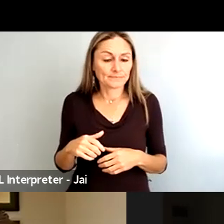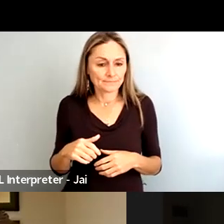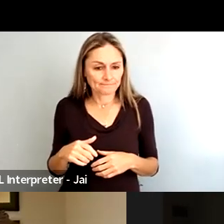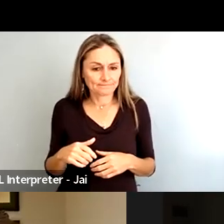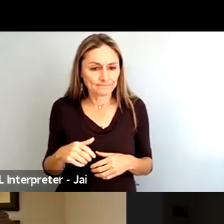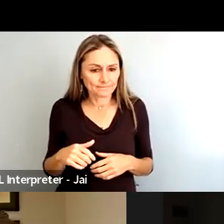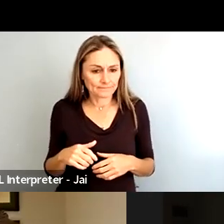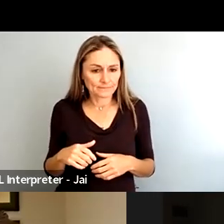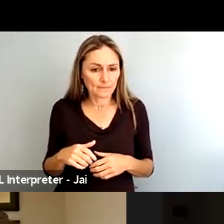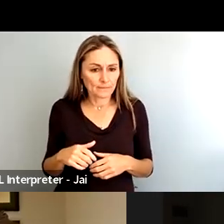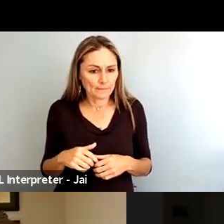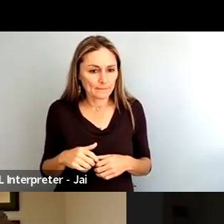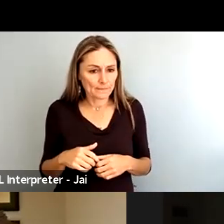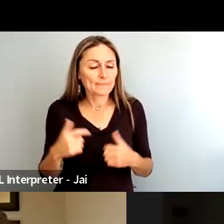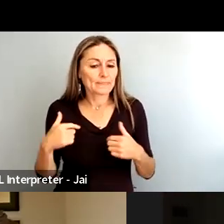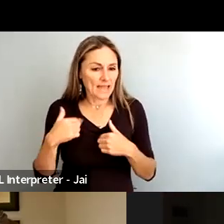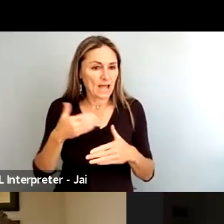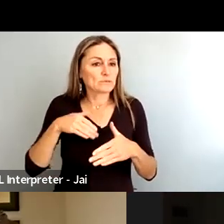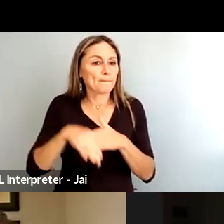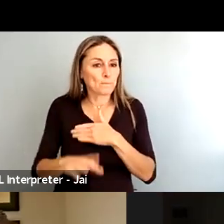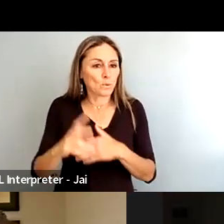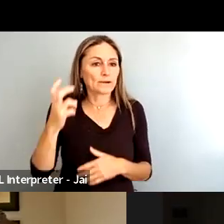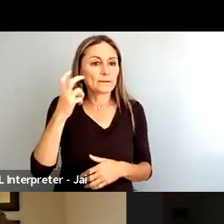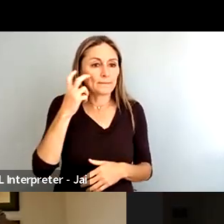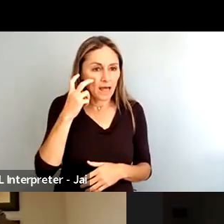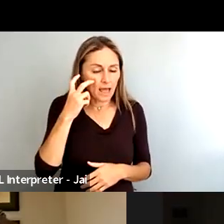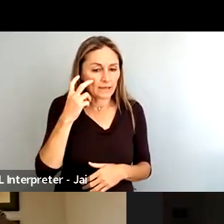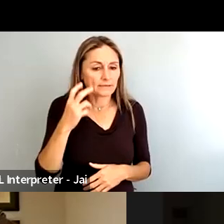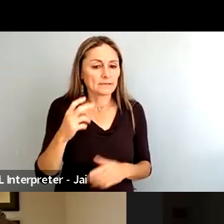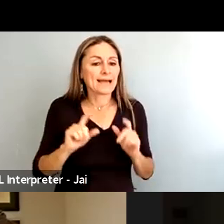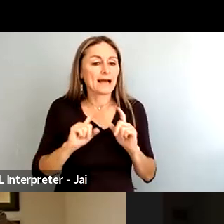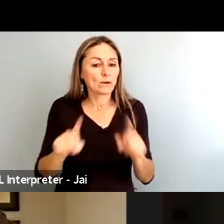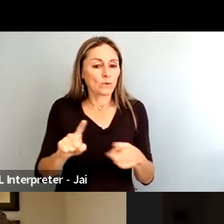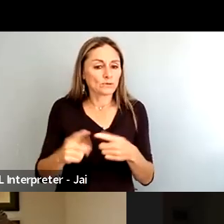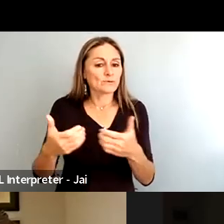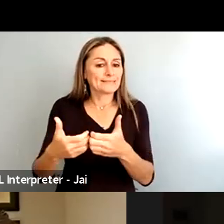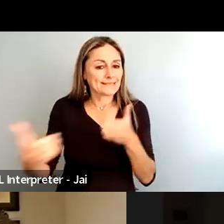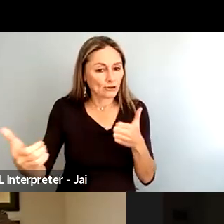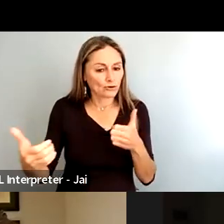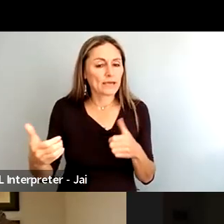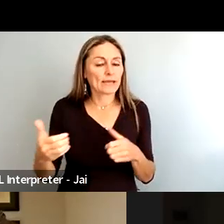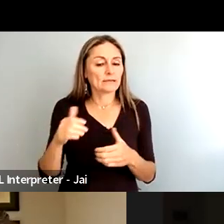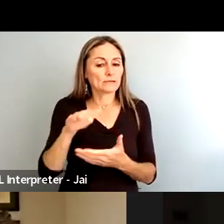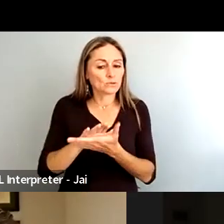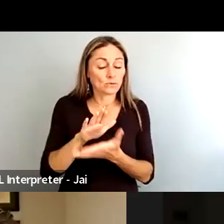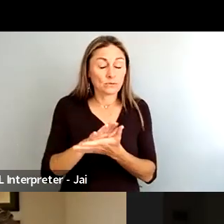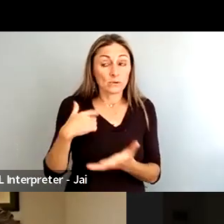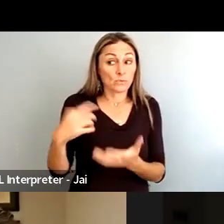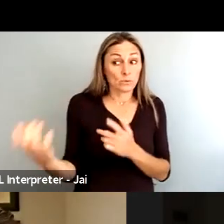I've been blind since birth, and I went to segregated schools because we were forced